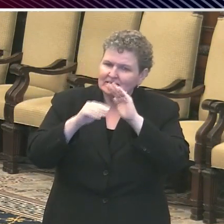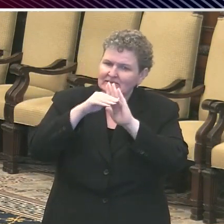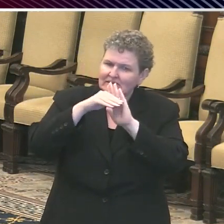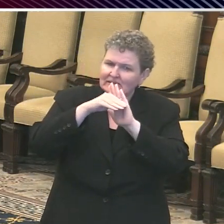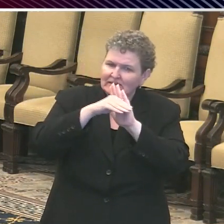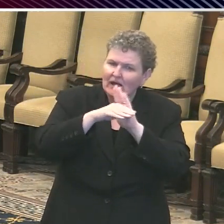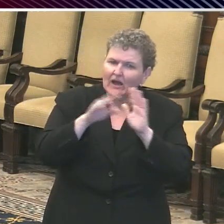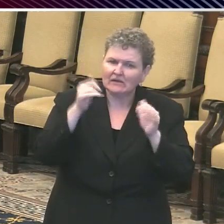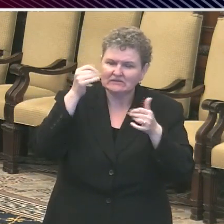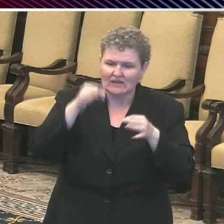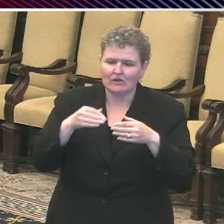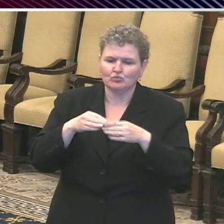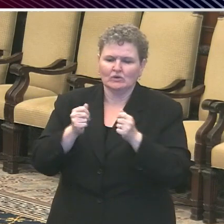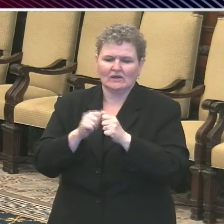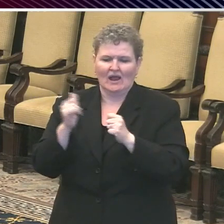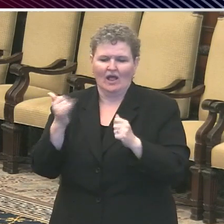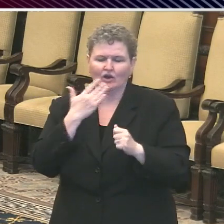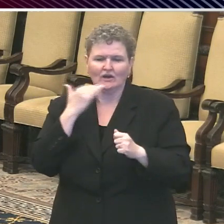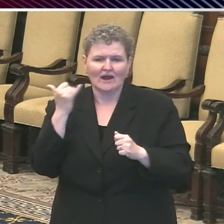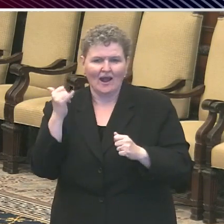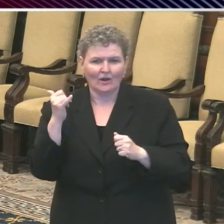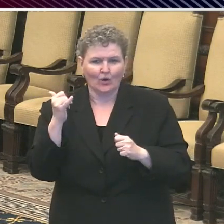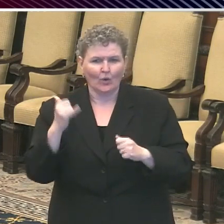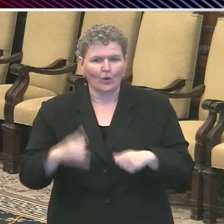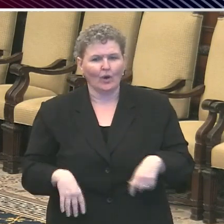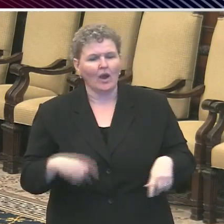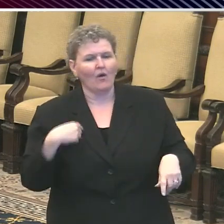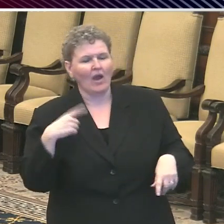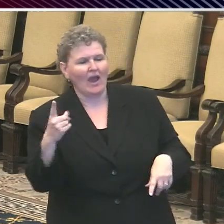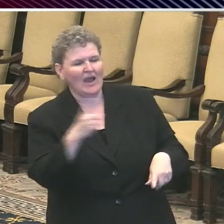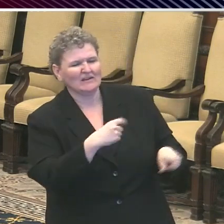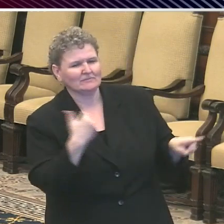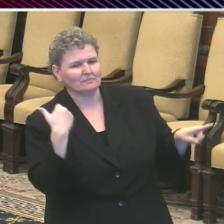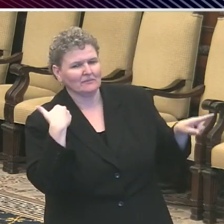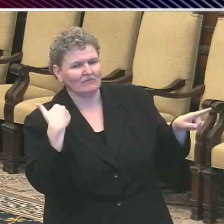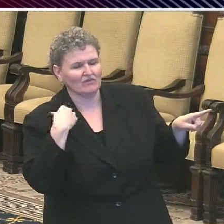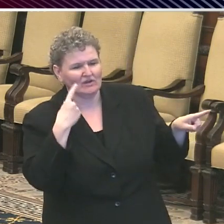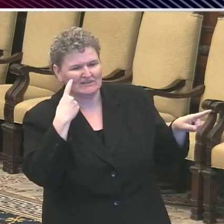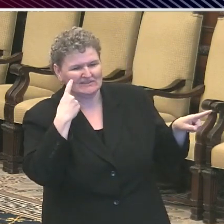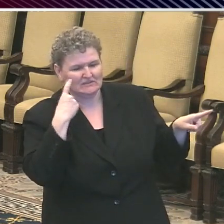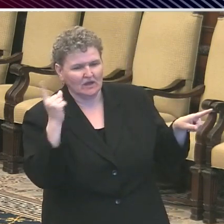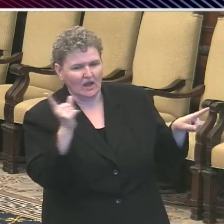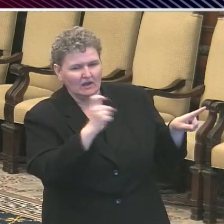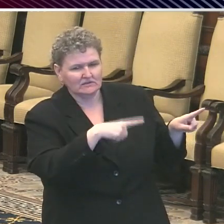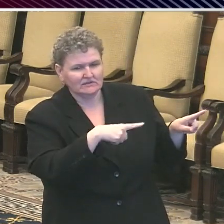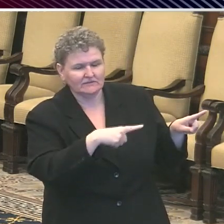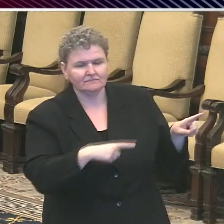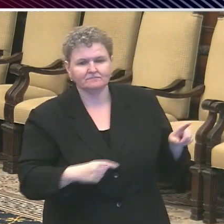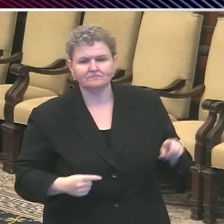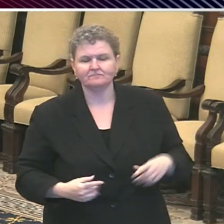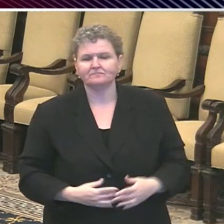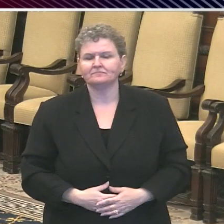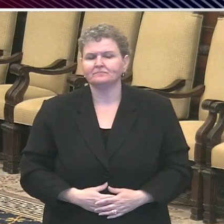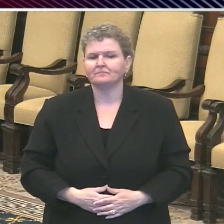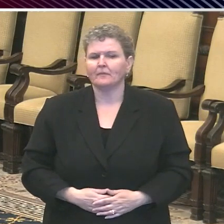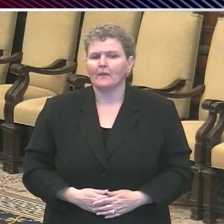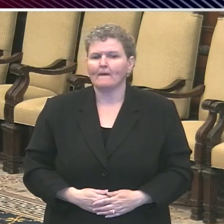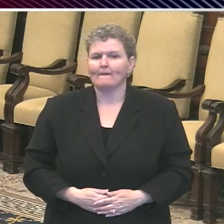so I'm going to go back to a question that I asked earlier this week. Is there a plan B in